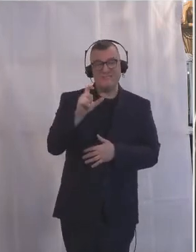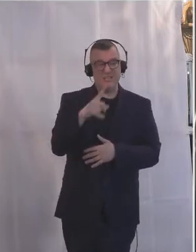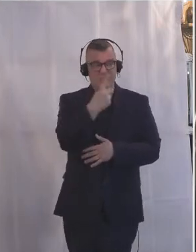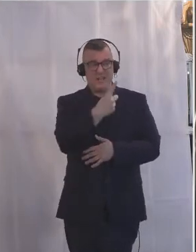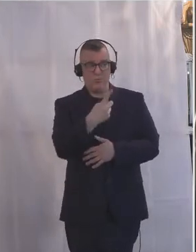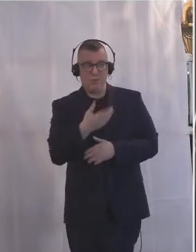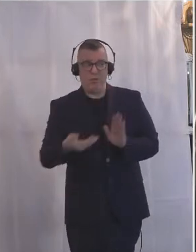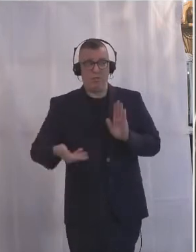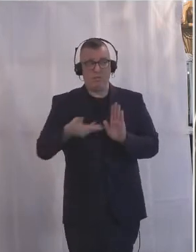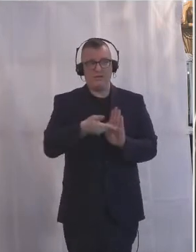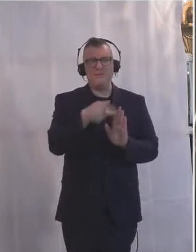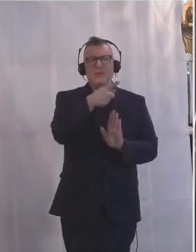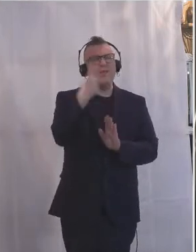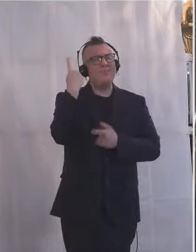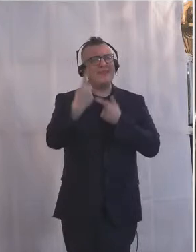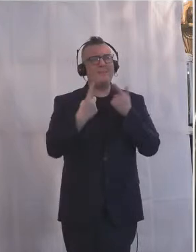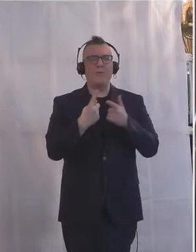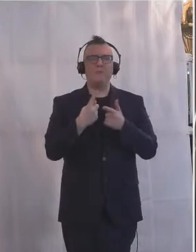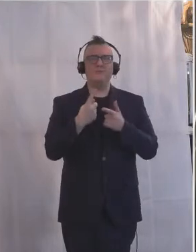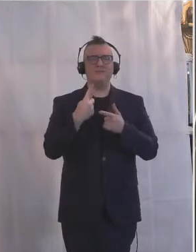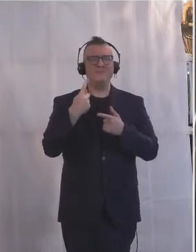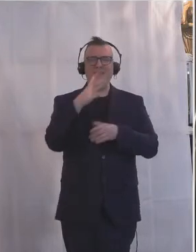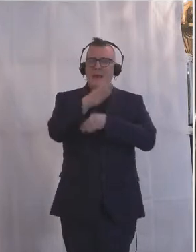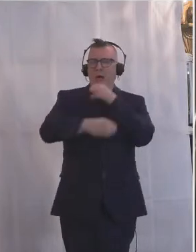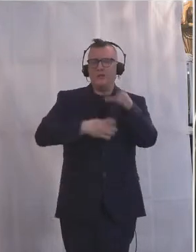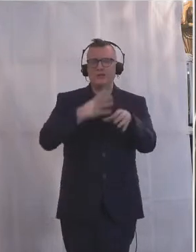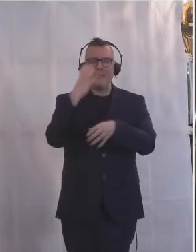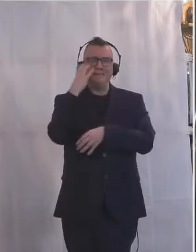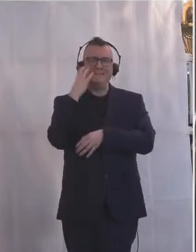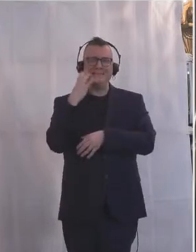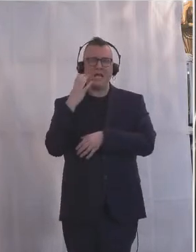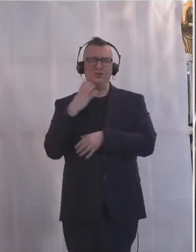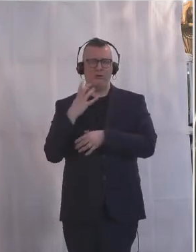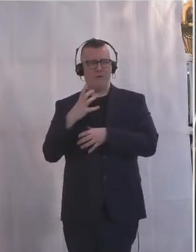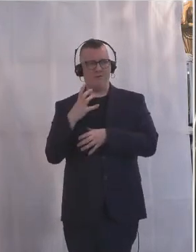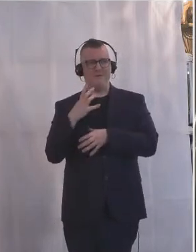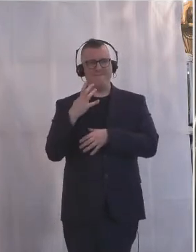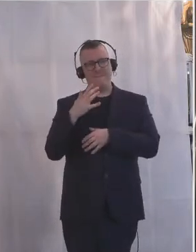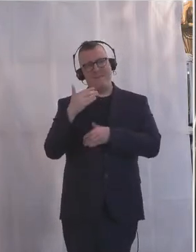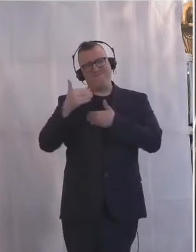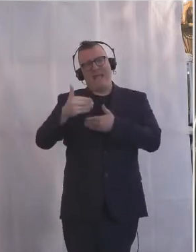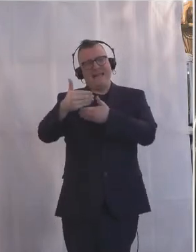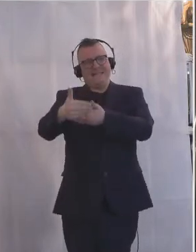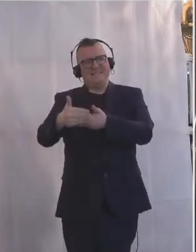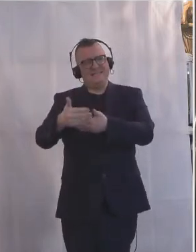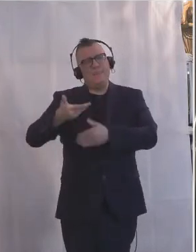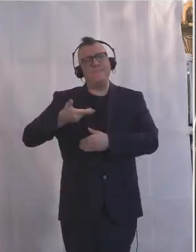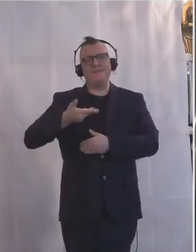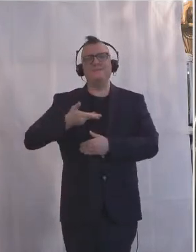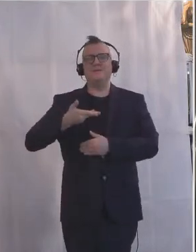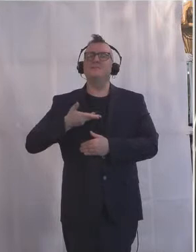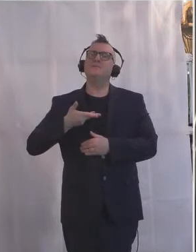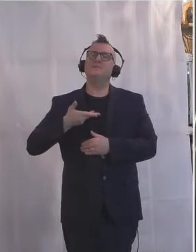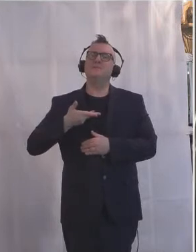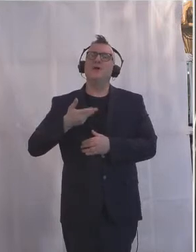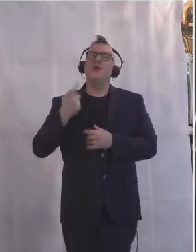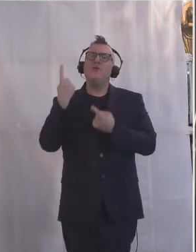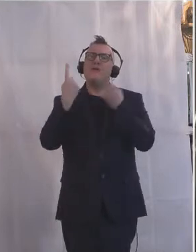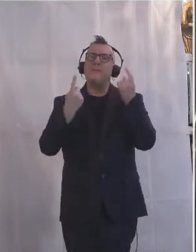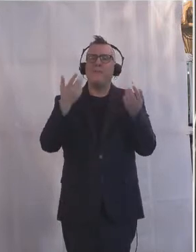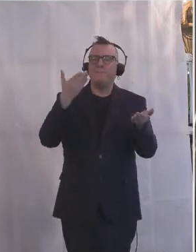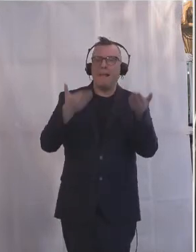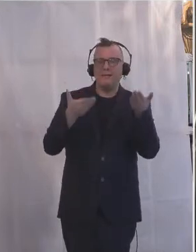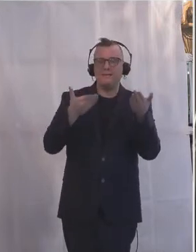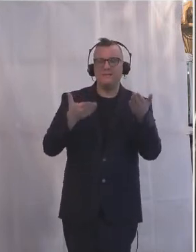growing that sort of, let's call it the teenager, let's carry on with that analogy that you gave us, Christine, the balance between hiring